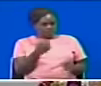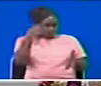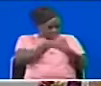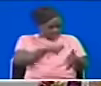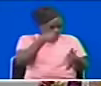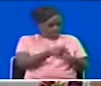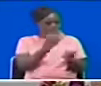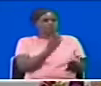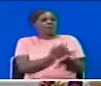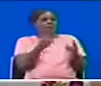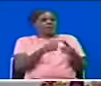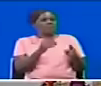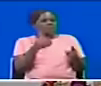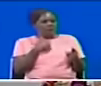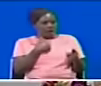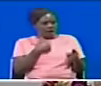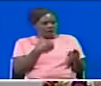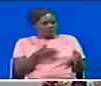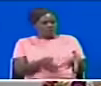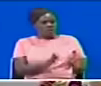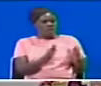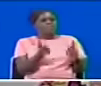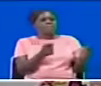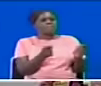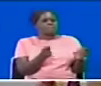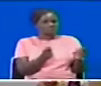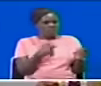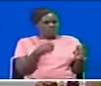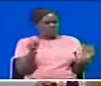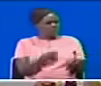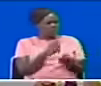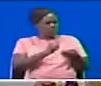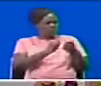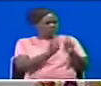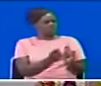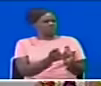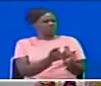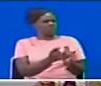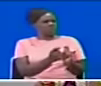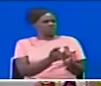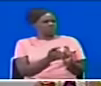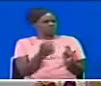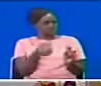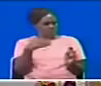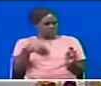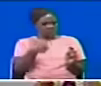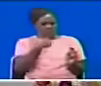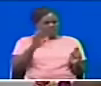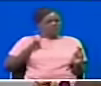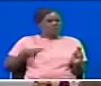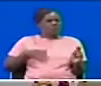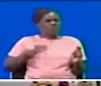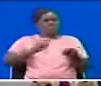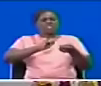very assertive, but there is a way I'll have to just manage because I can't change. One of the things I will always tell women,